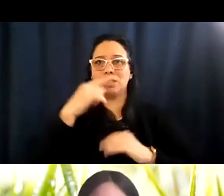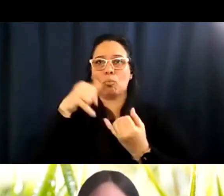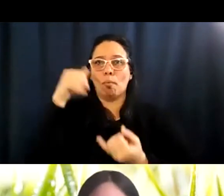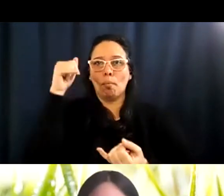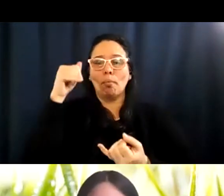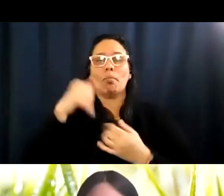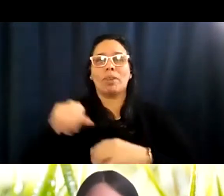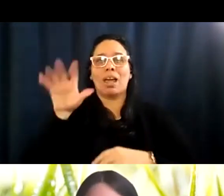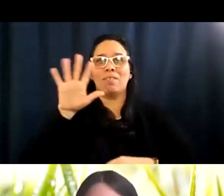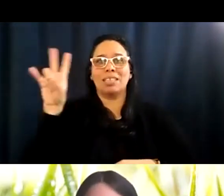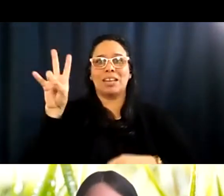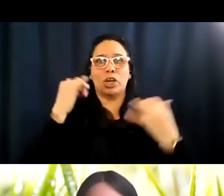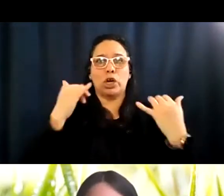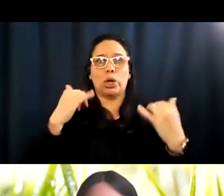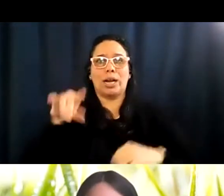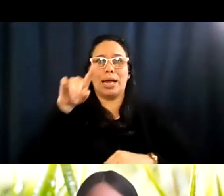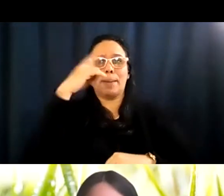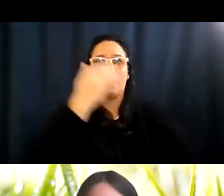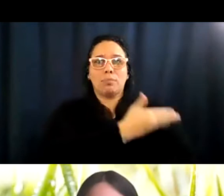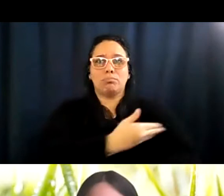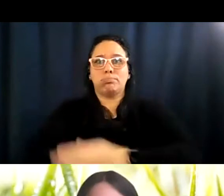is currently wearing a black short sleeve polo.